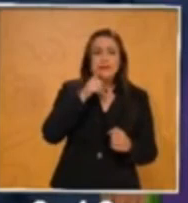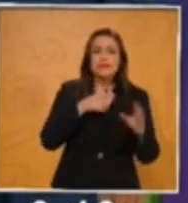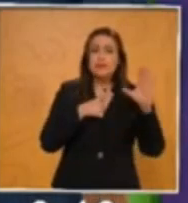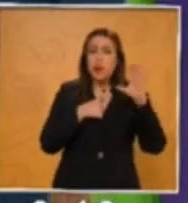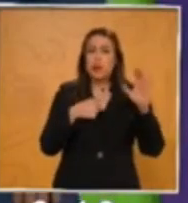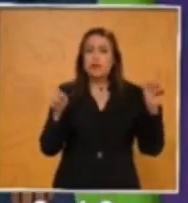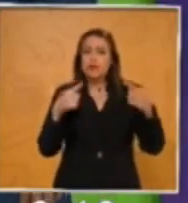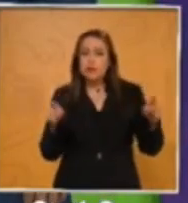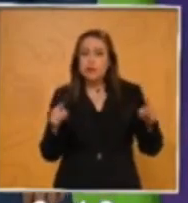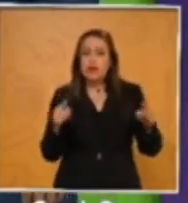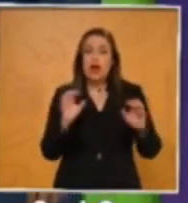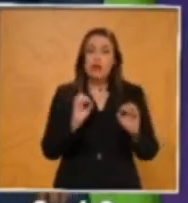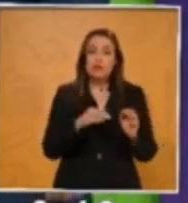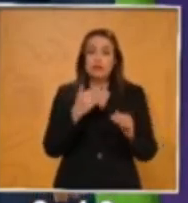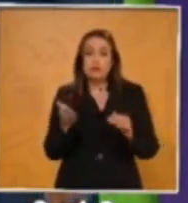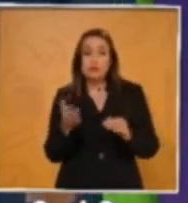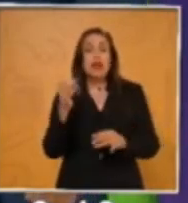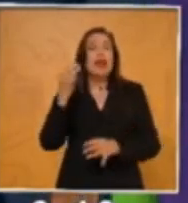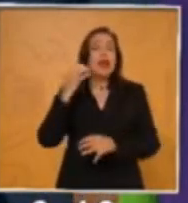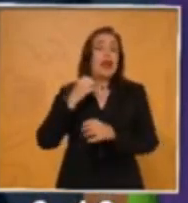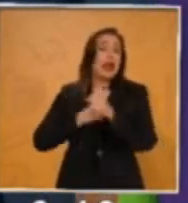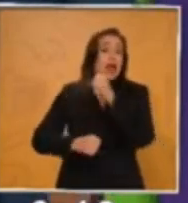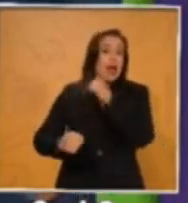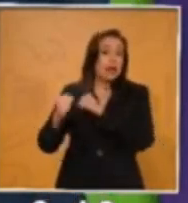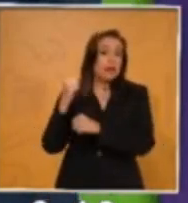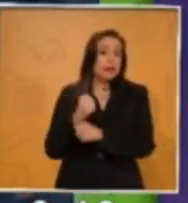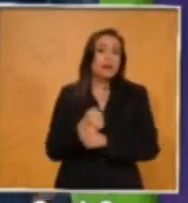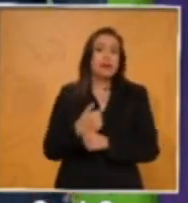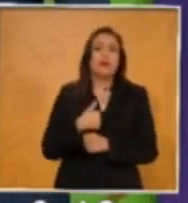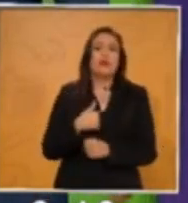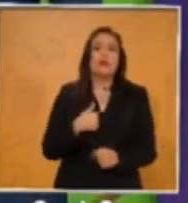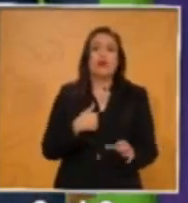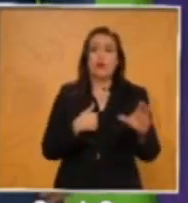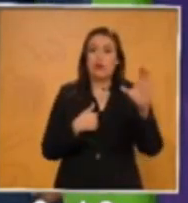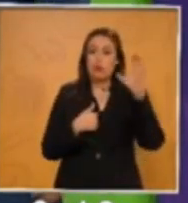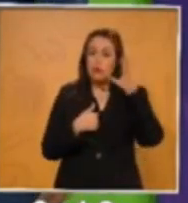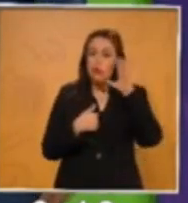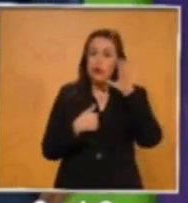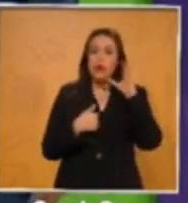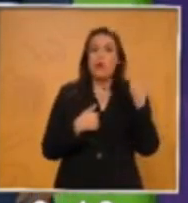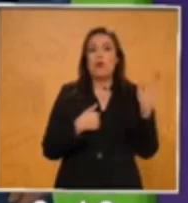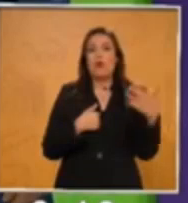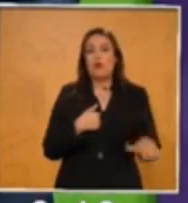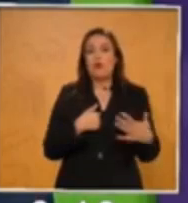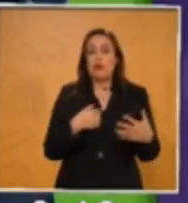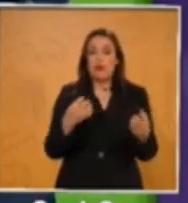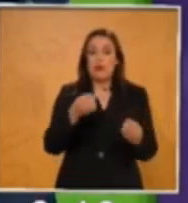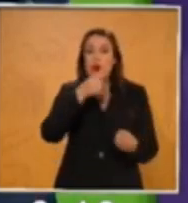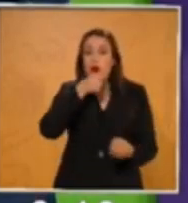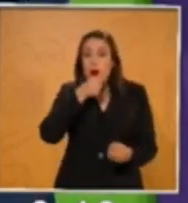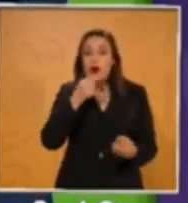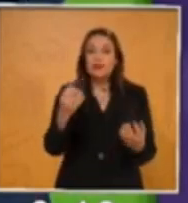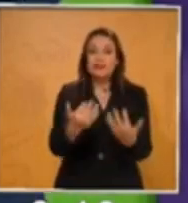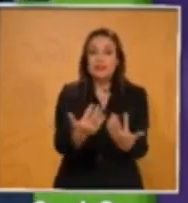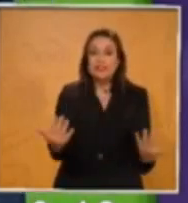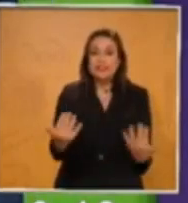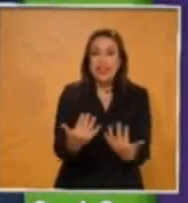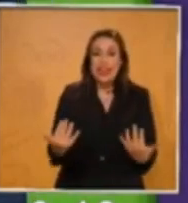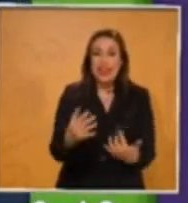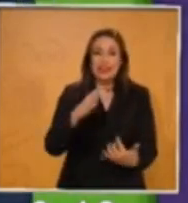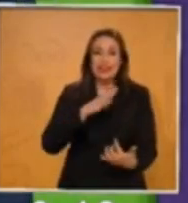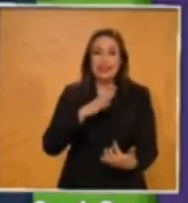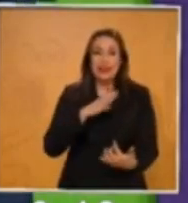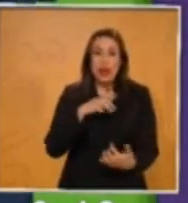Last year, I sang at the BTS concert. Army, are you